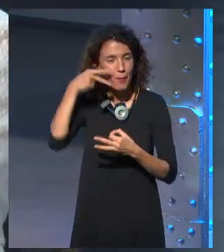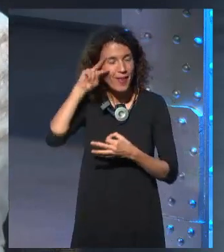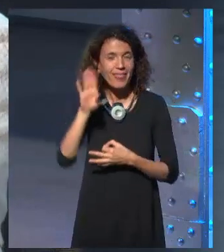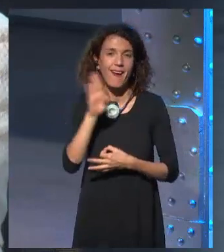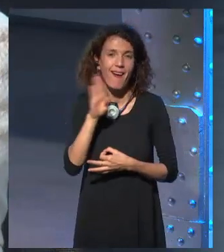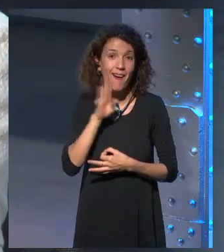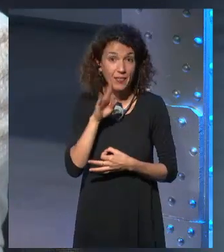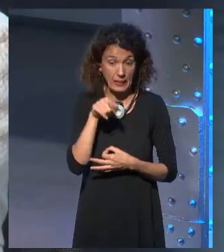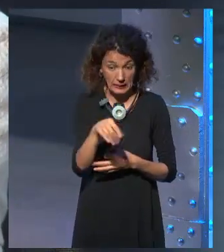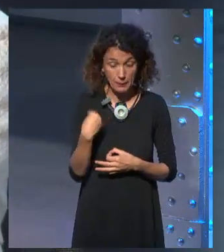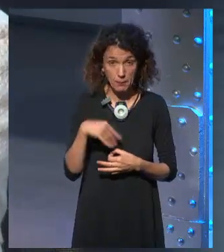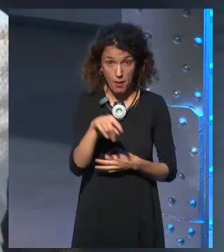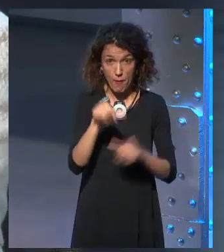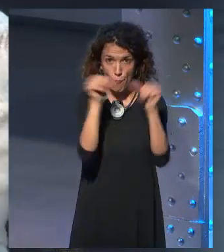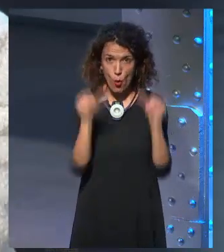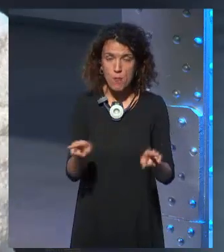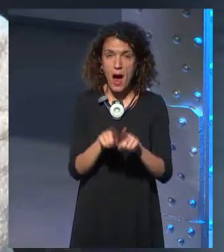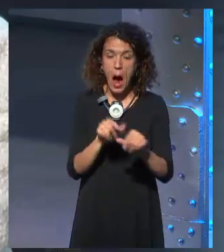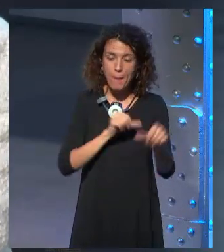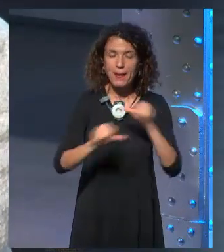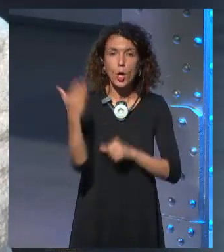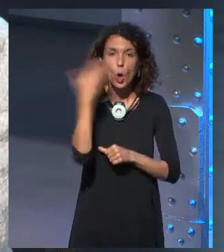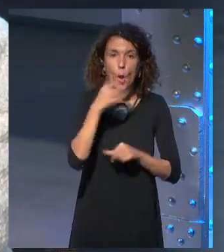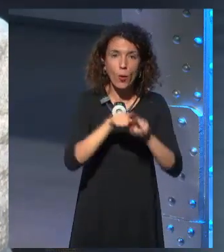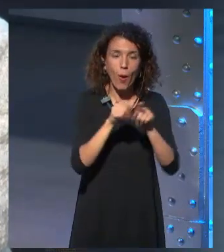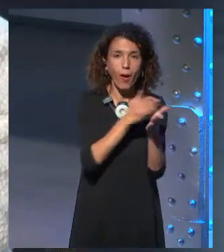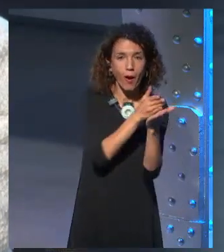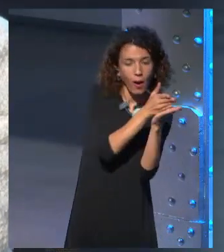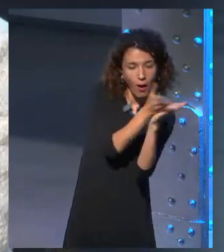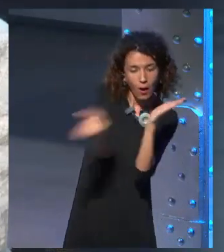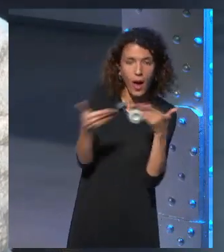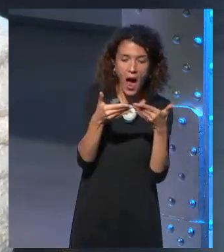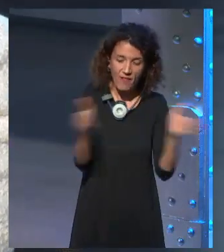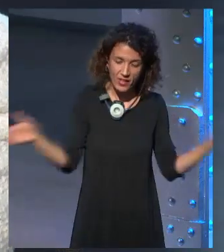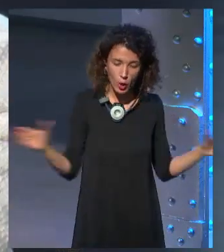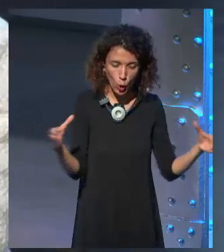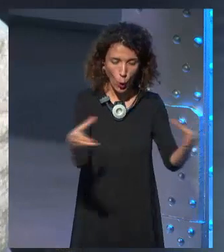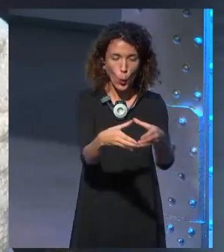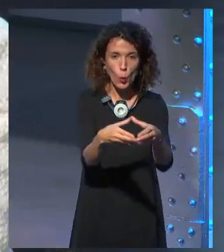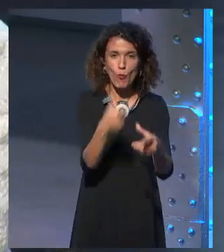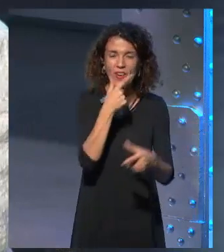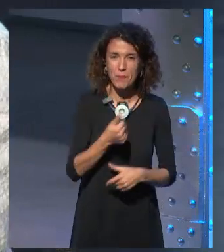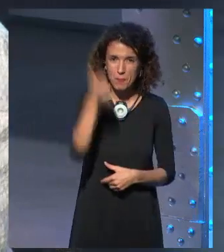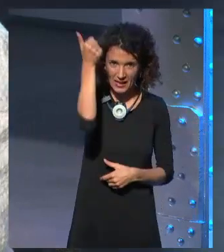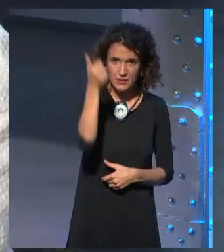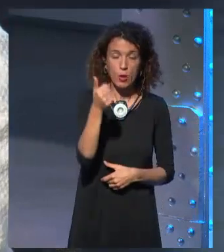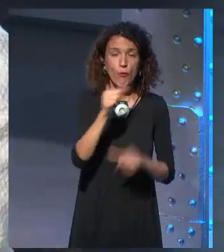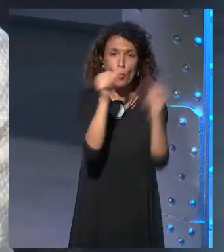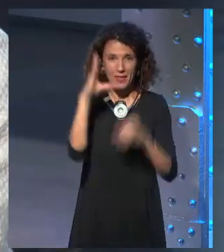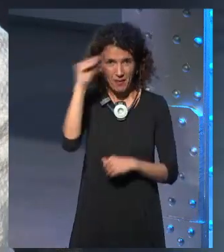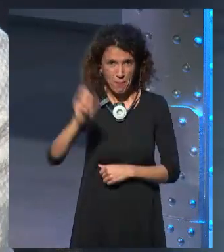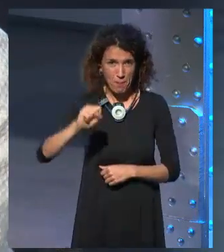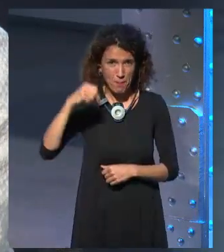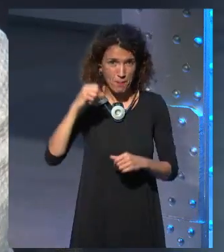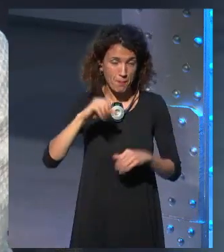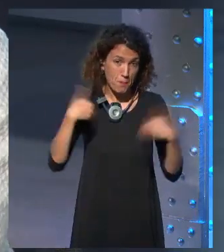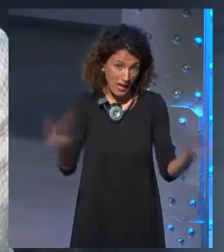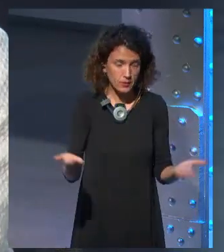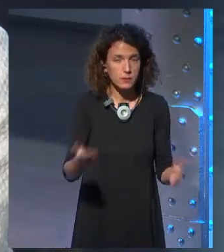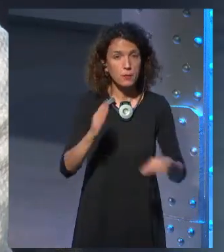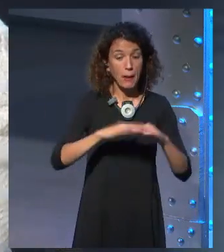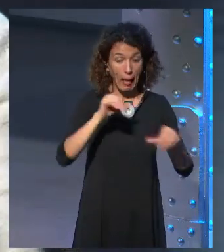to open up the school to vary in a smarter and easier way to connect to amazing things that are happening outside